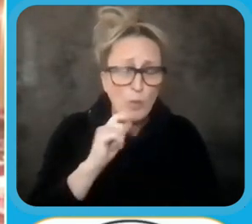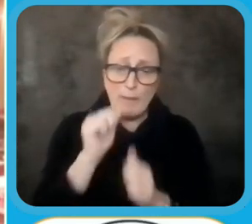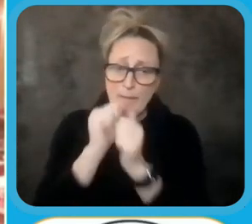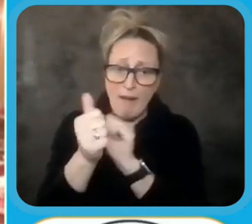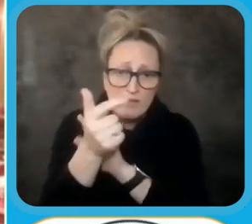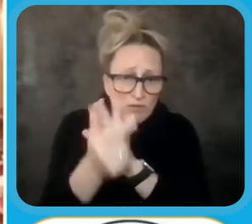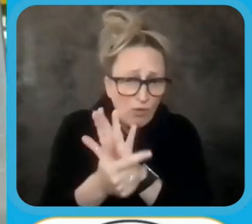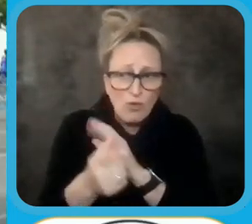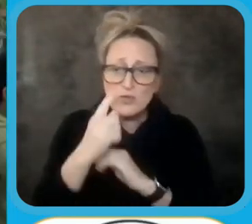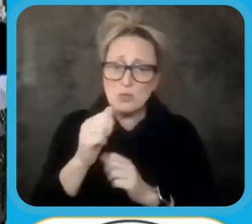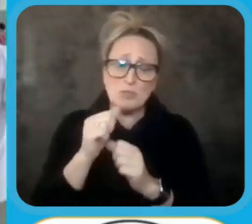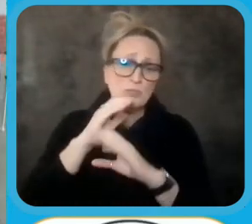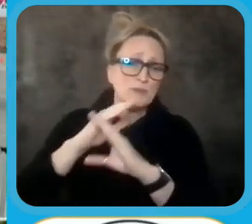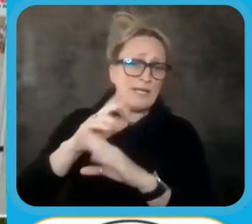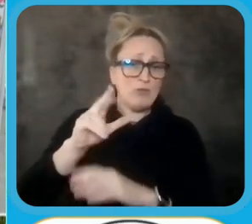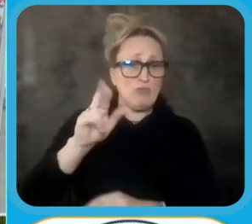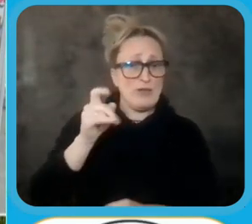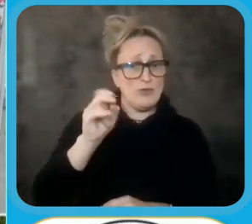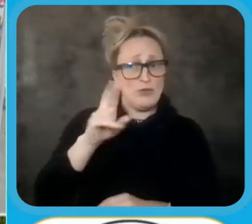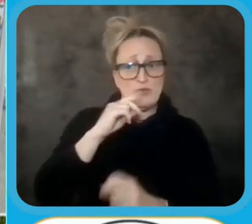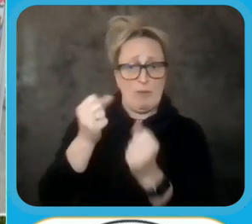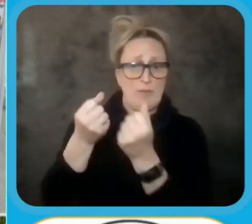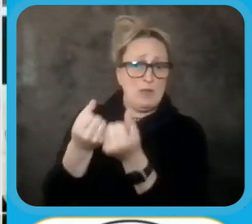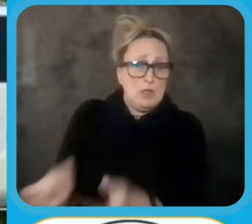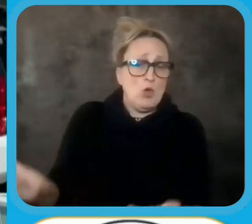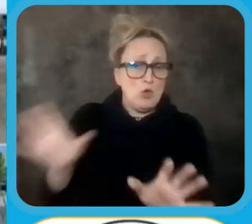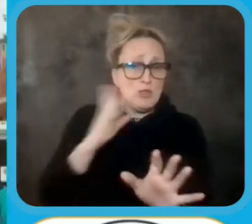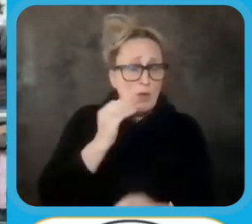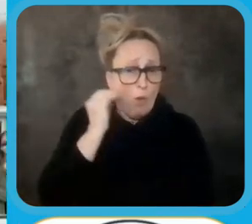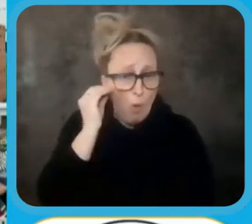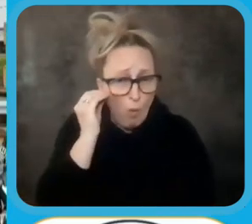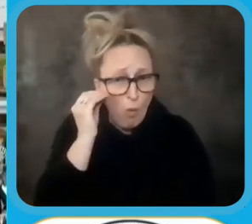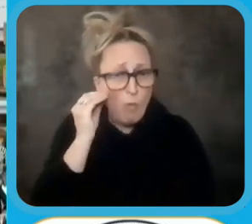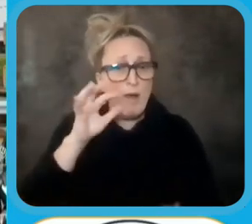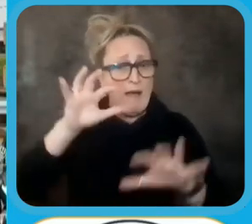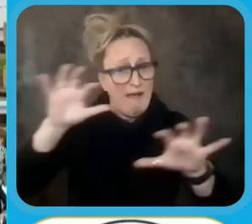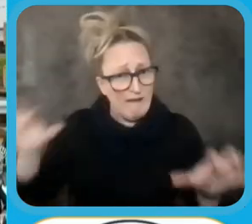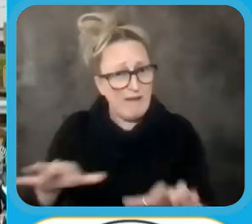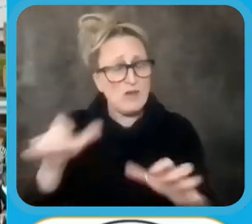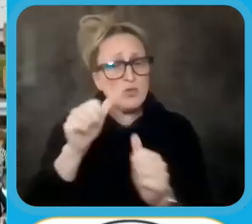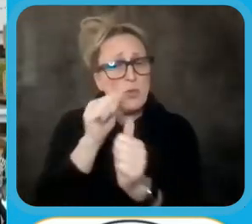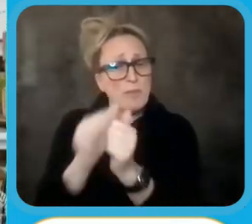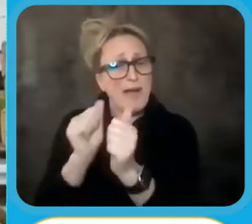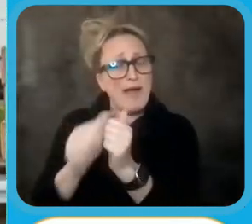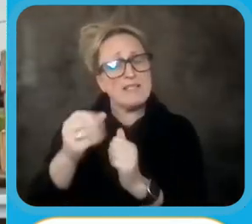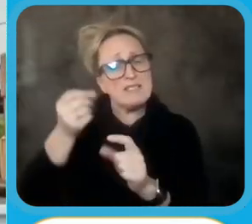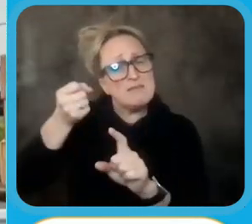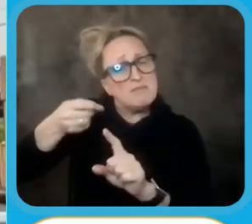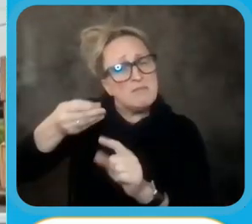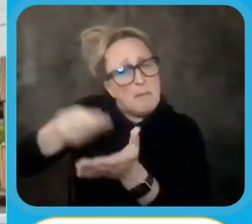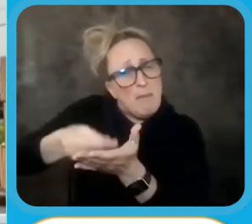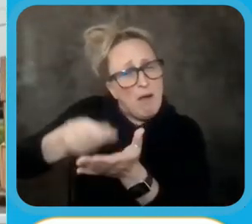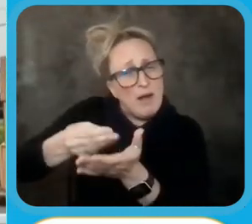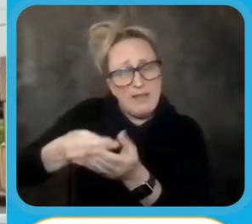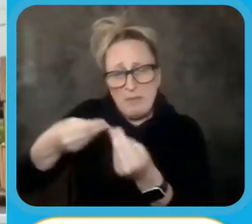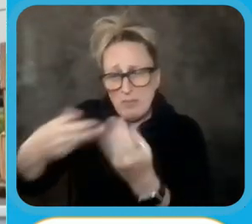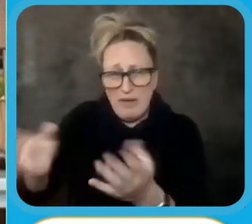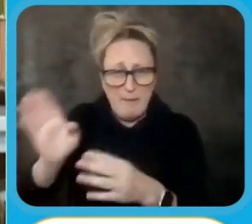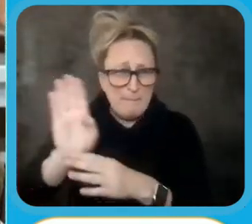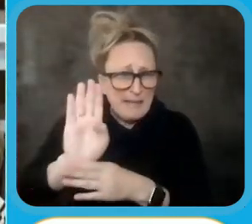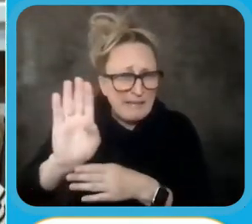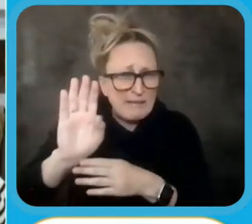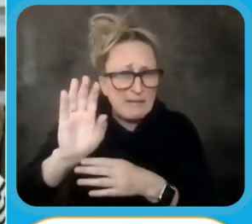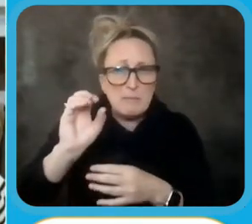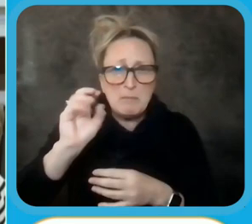to protect renters from losing their homes. We took early action this year to pass a stimulus package that provided billions in emergency